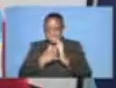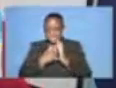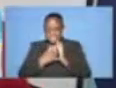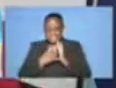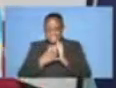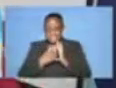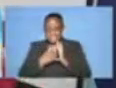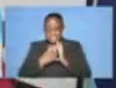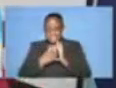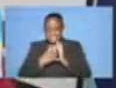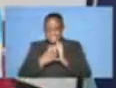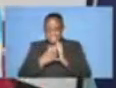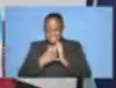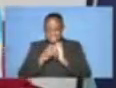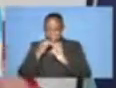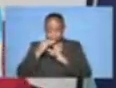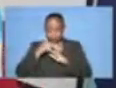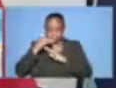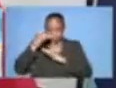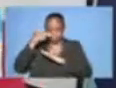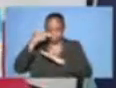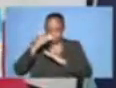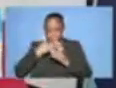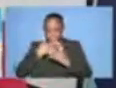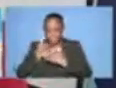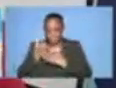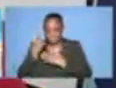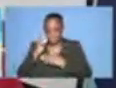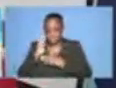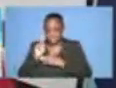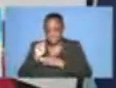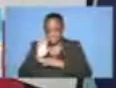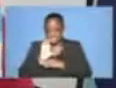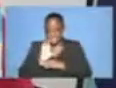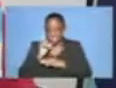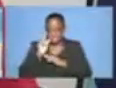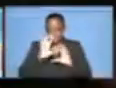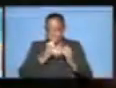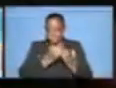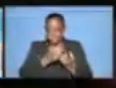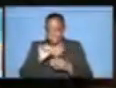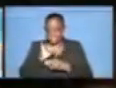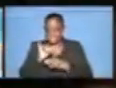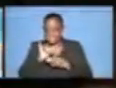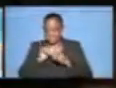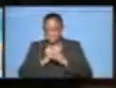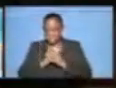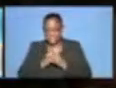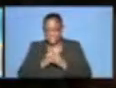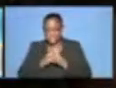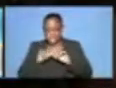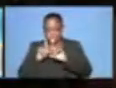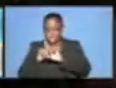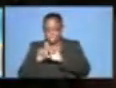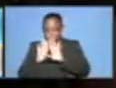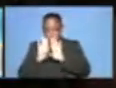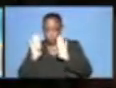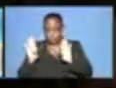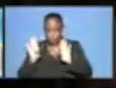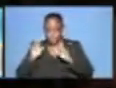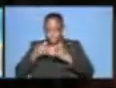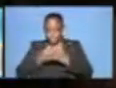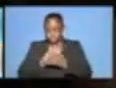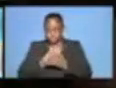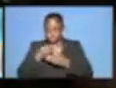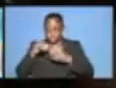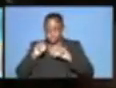an enormous achievement for not only BTC, but for the community itself. And in addition to the opening of this brand new